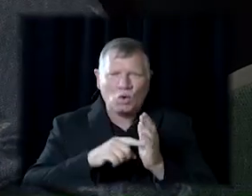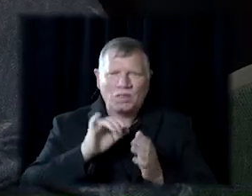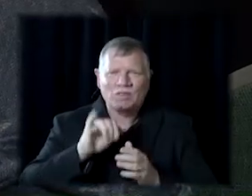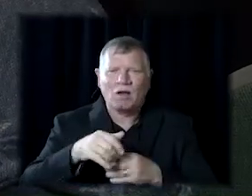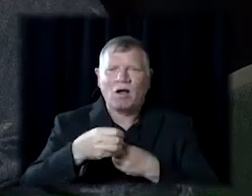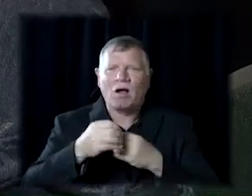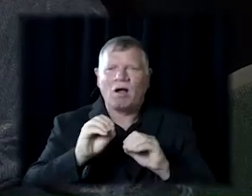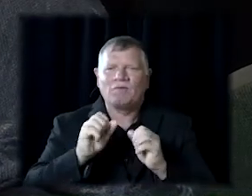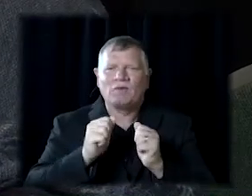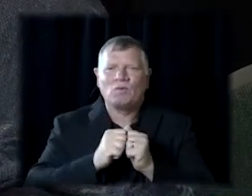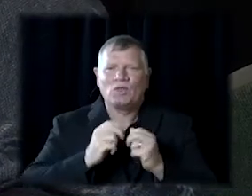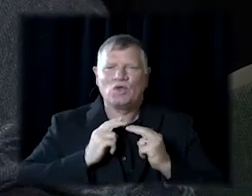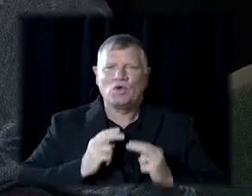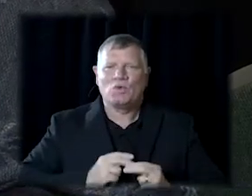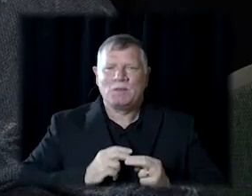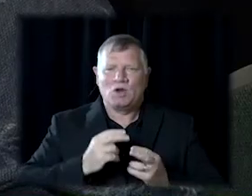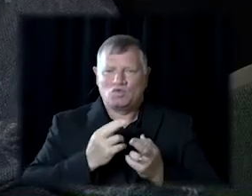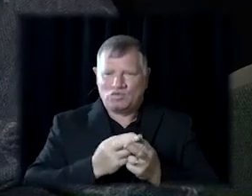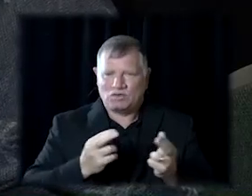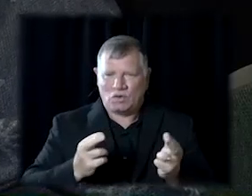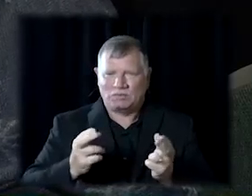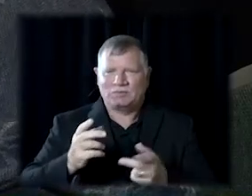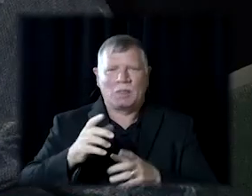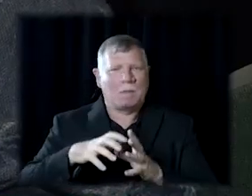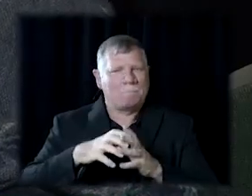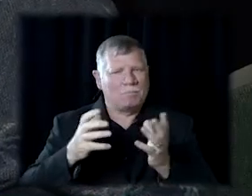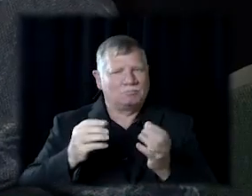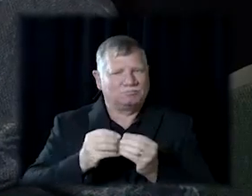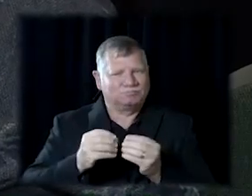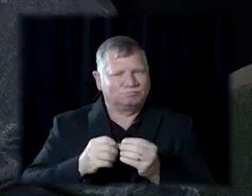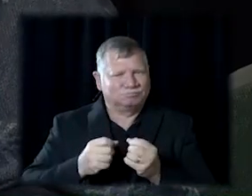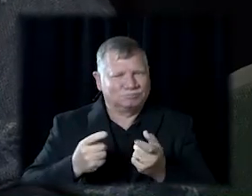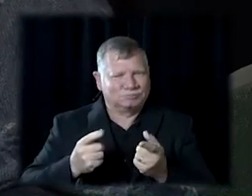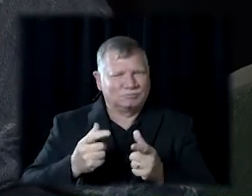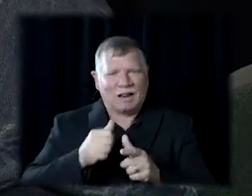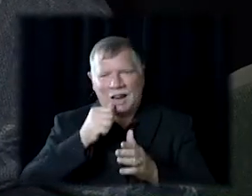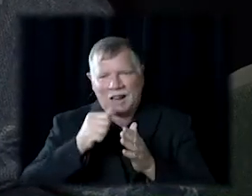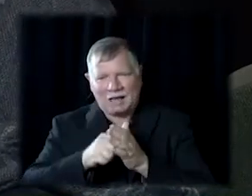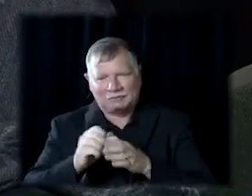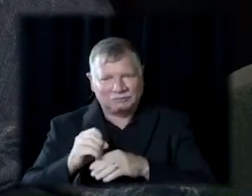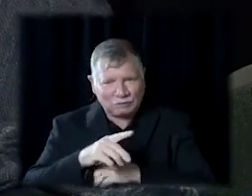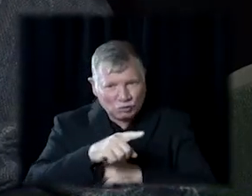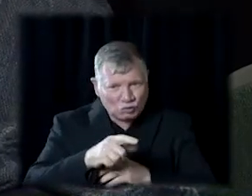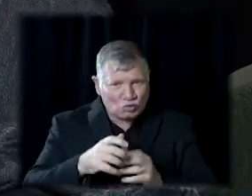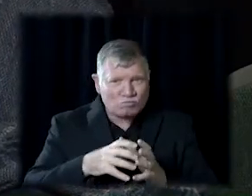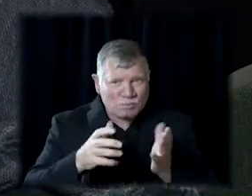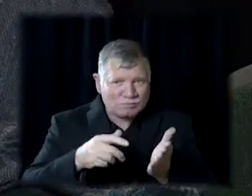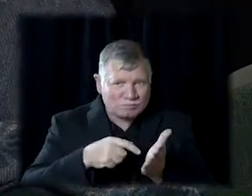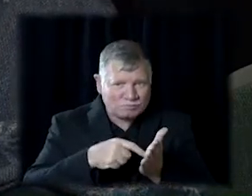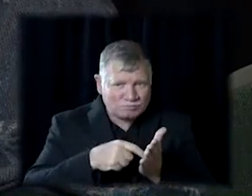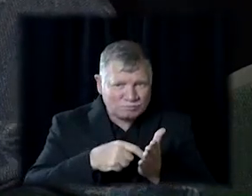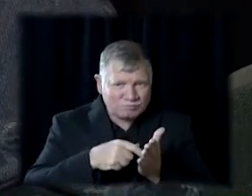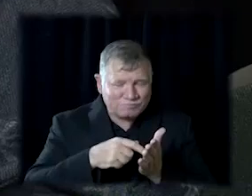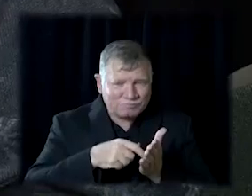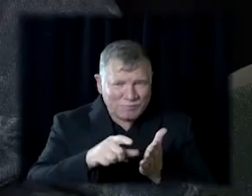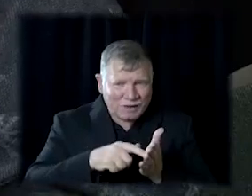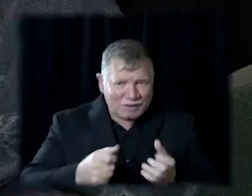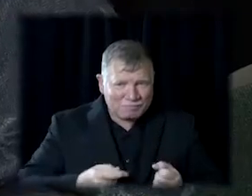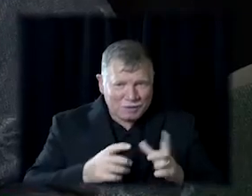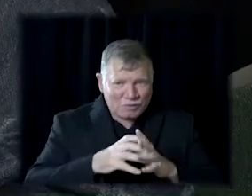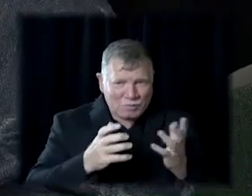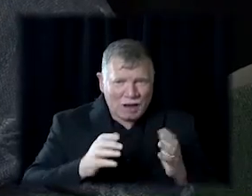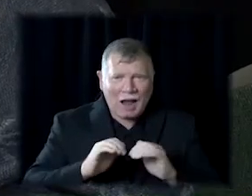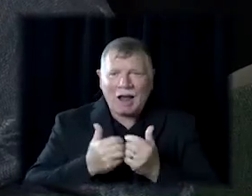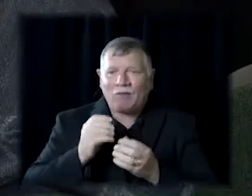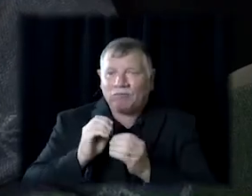the Office of Human Resources. They overspent their budget, so we sent the letter saying you overspent. How are you going to